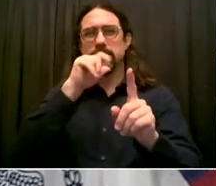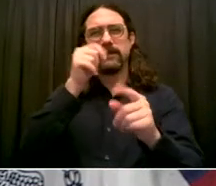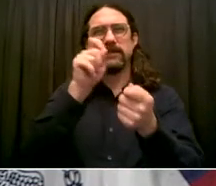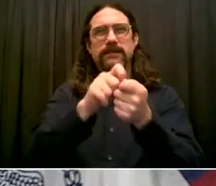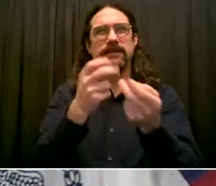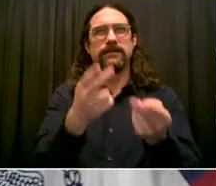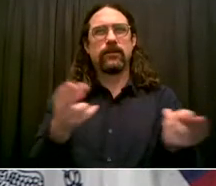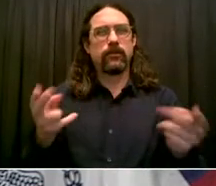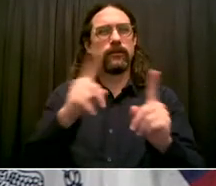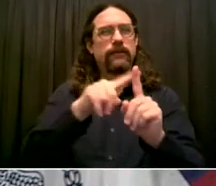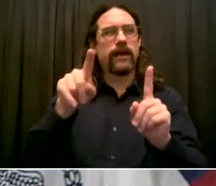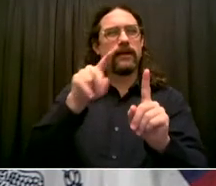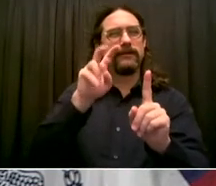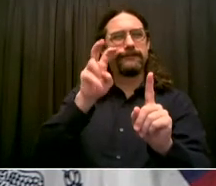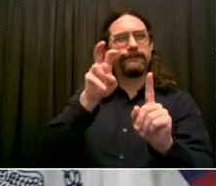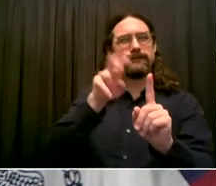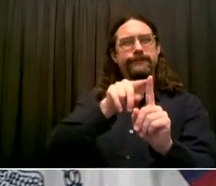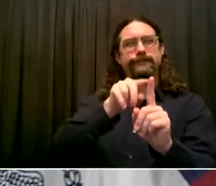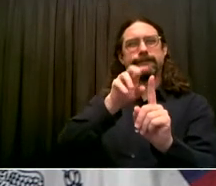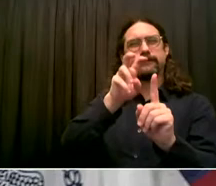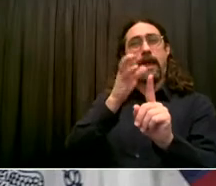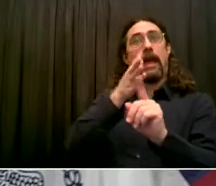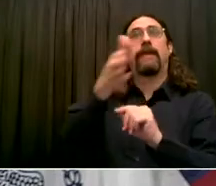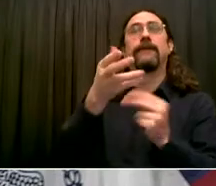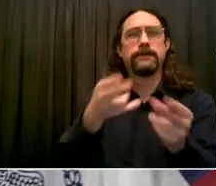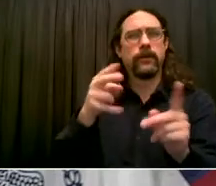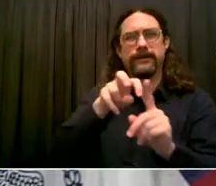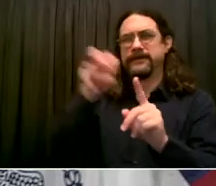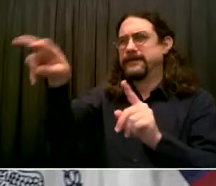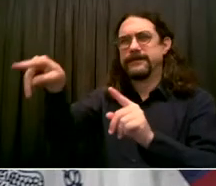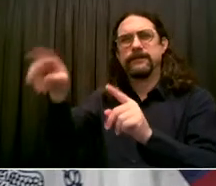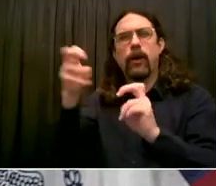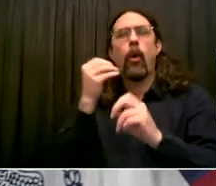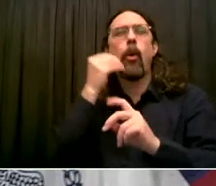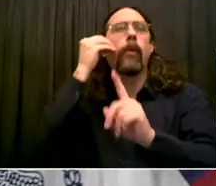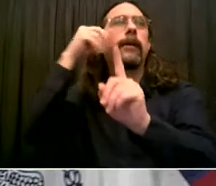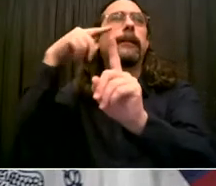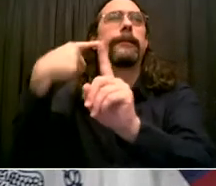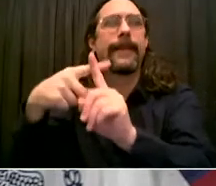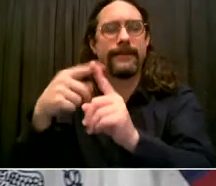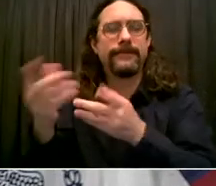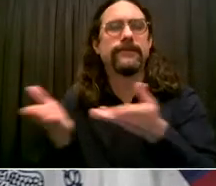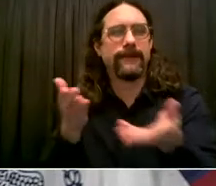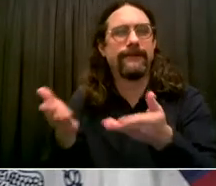the shelf because of COVID? And will you be able to revive before too long?